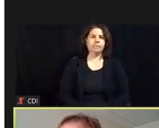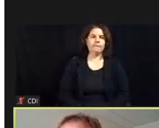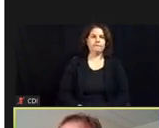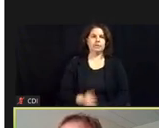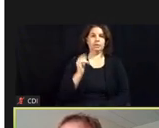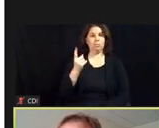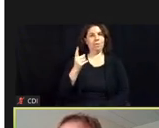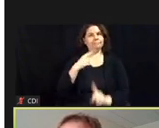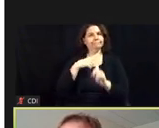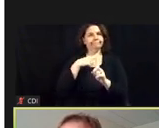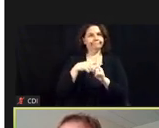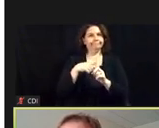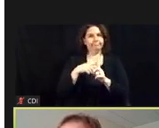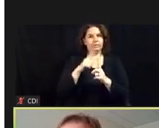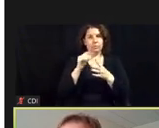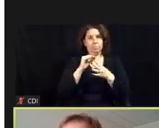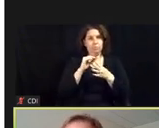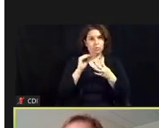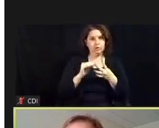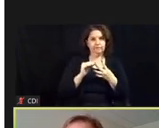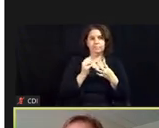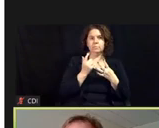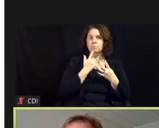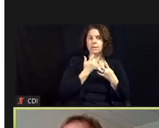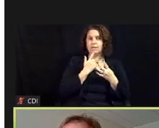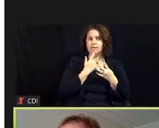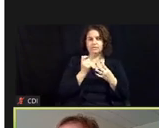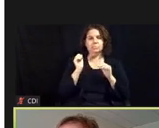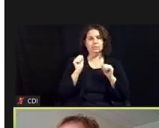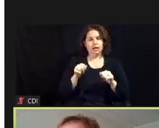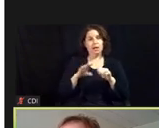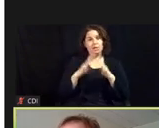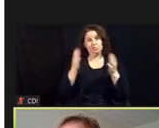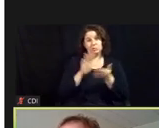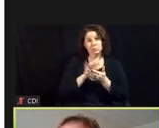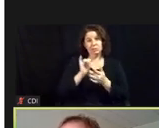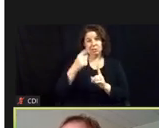status is the possibility to reopen schools, both